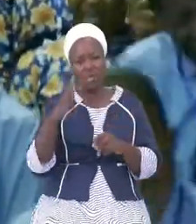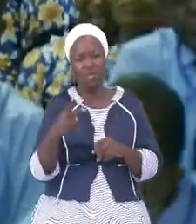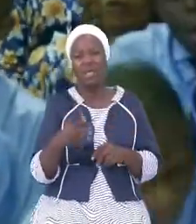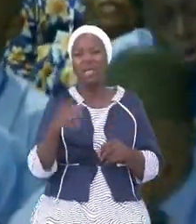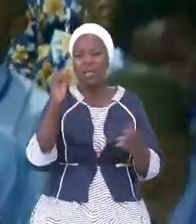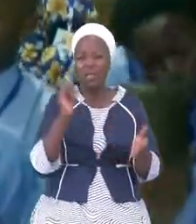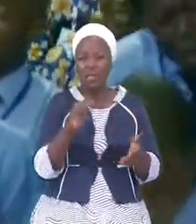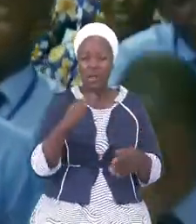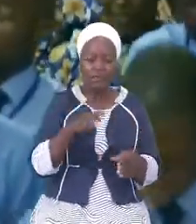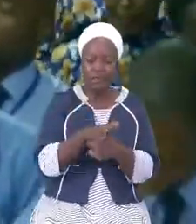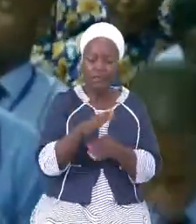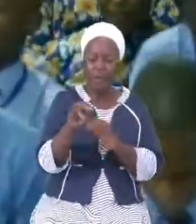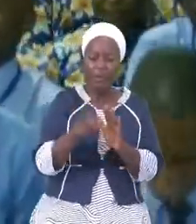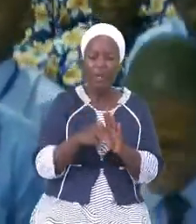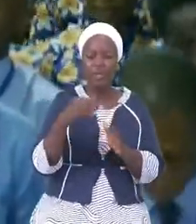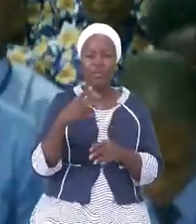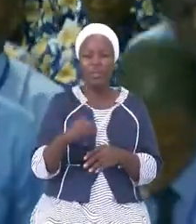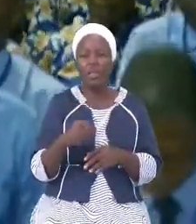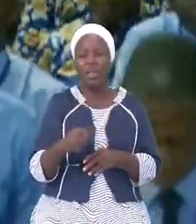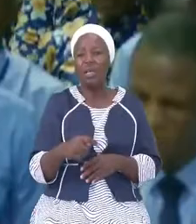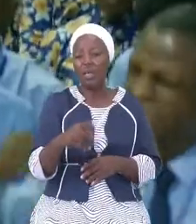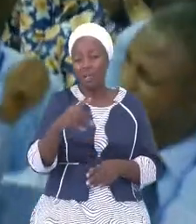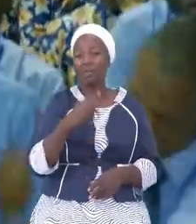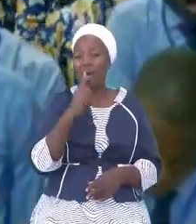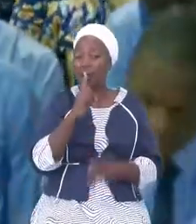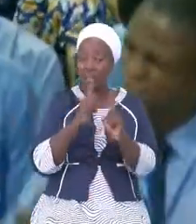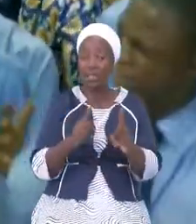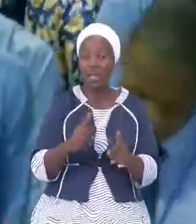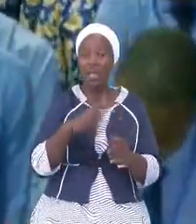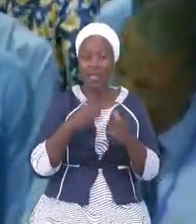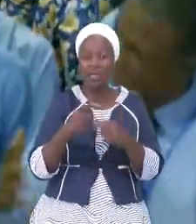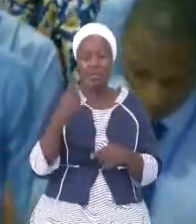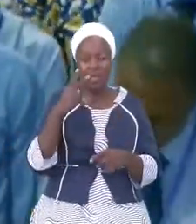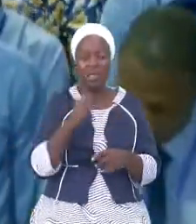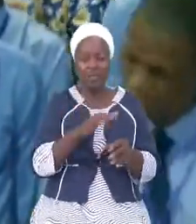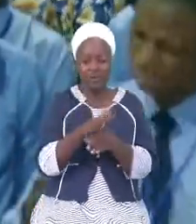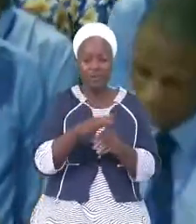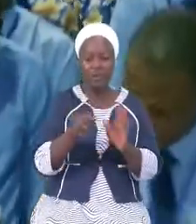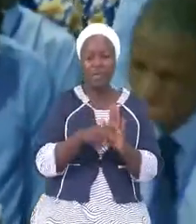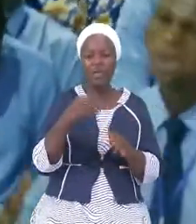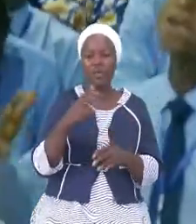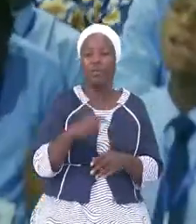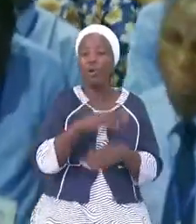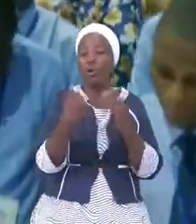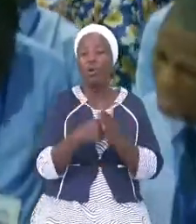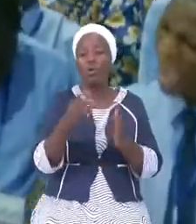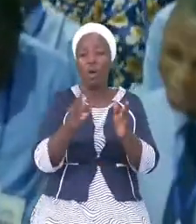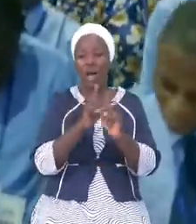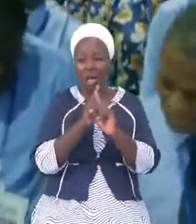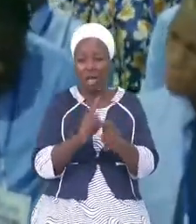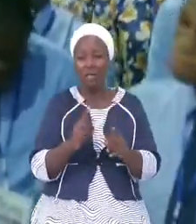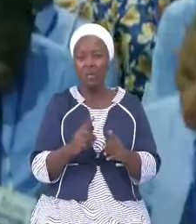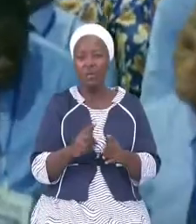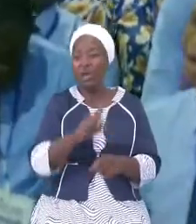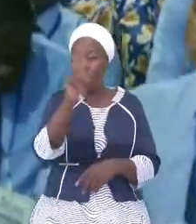the fulfillment of the decree, the fulfillment of the demand, the fulfillment of your